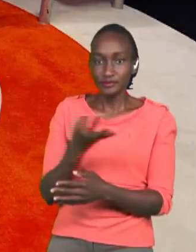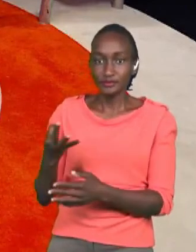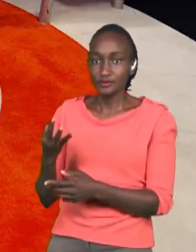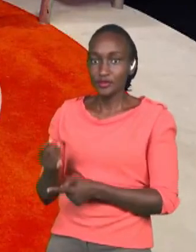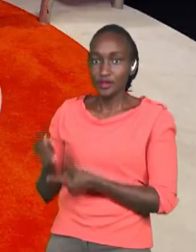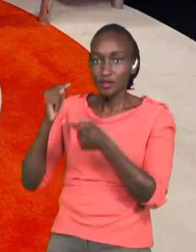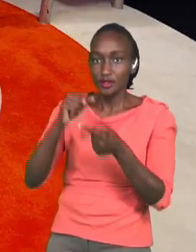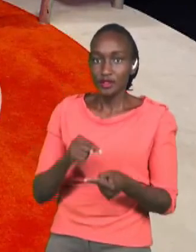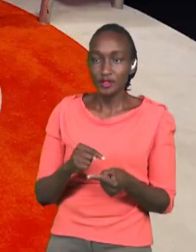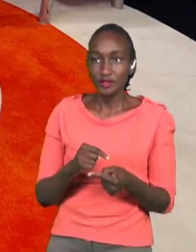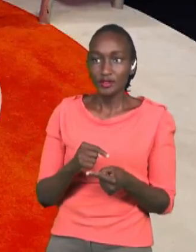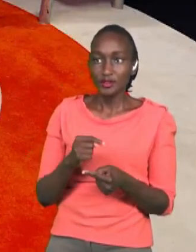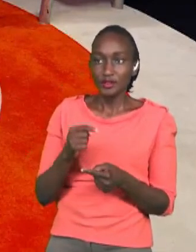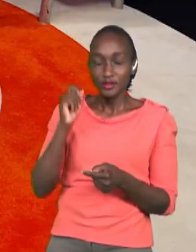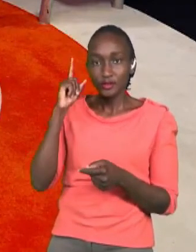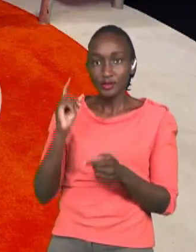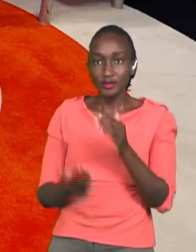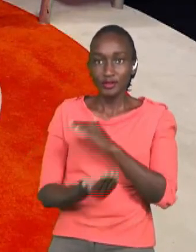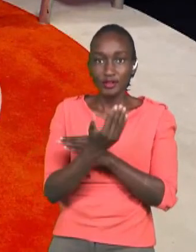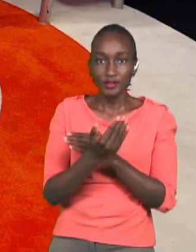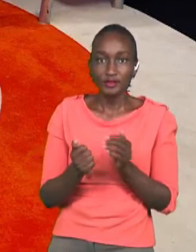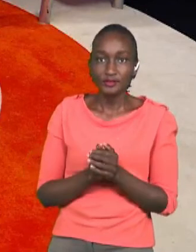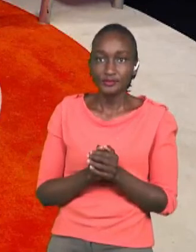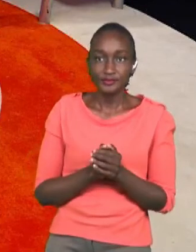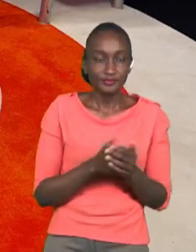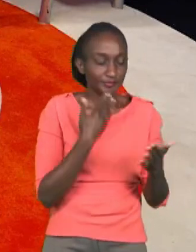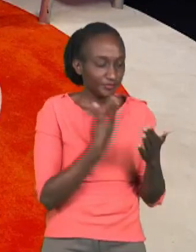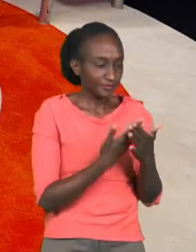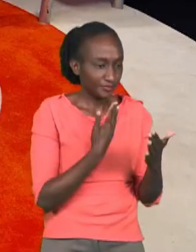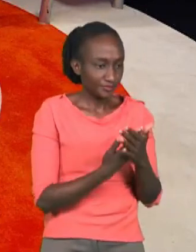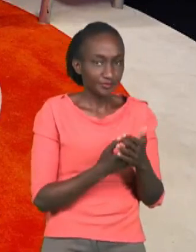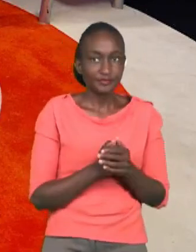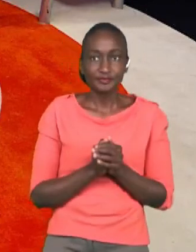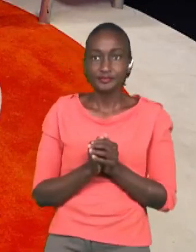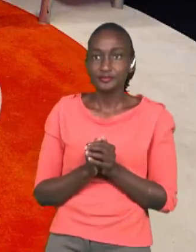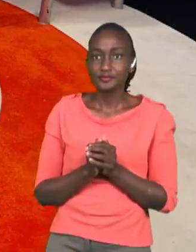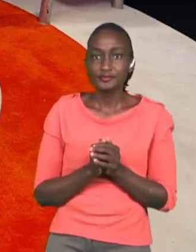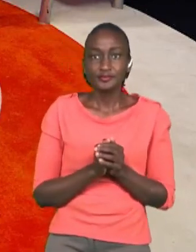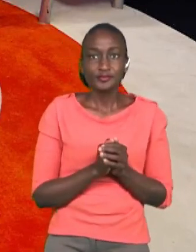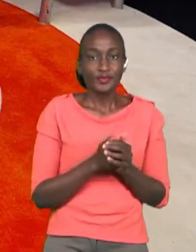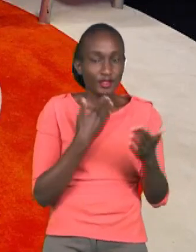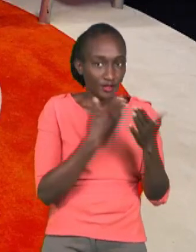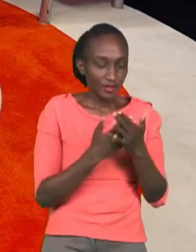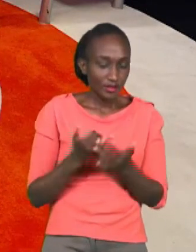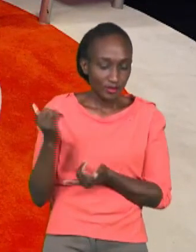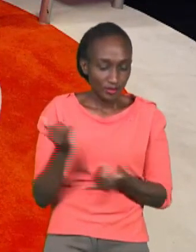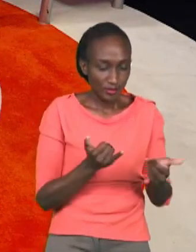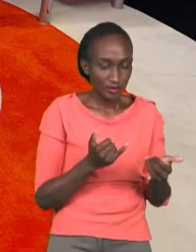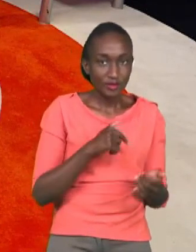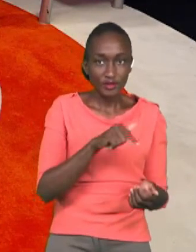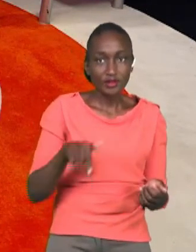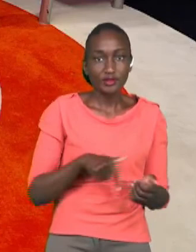our studios much. And waking really early. Thank you so much. Thank you very, very, very, very much to invite us. And also thanks